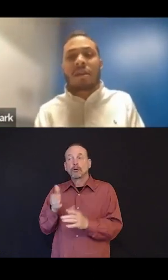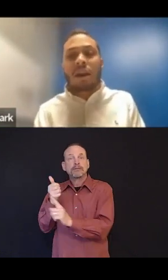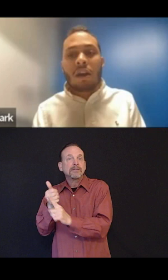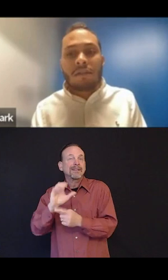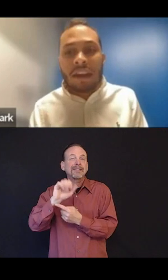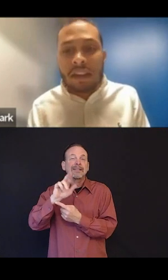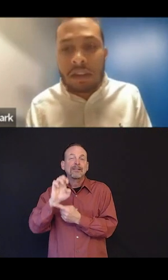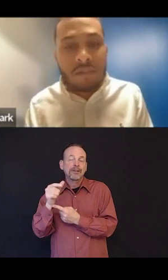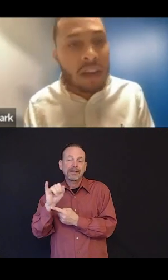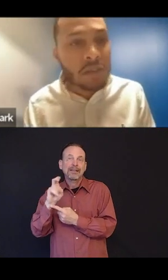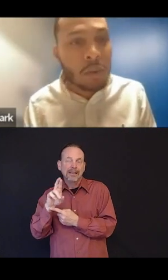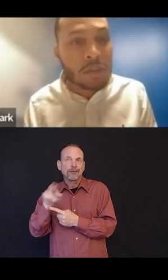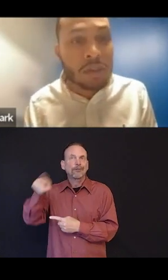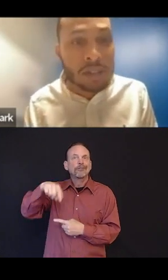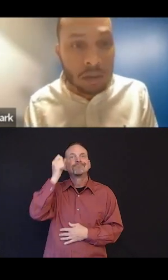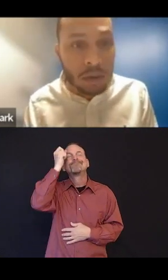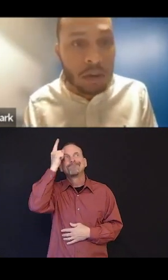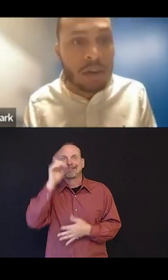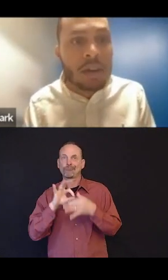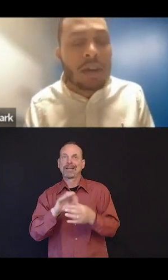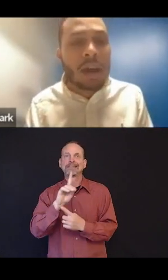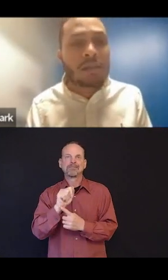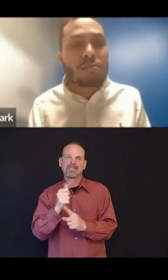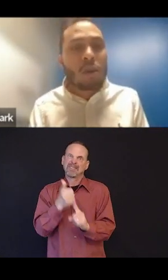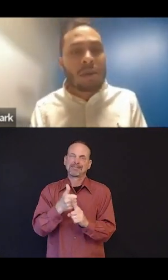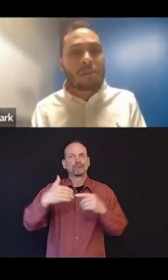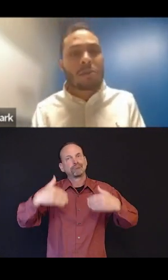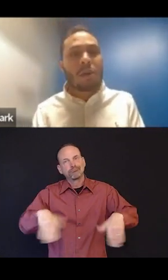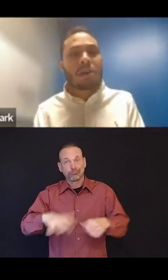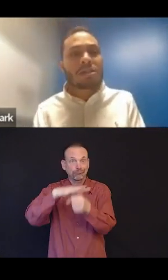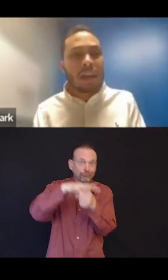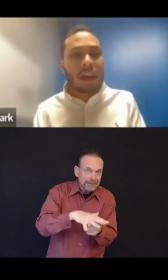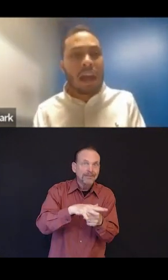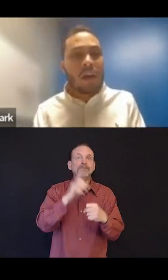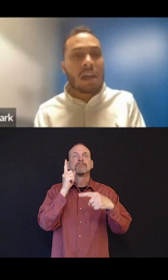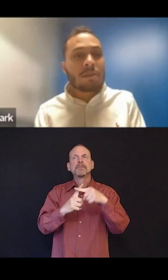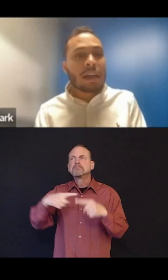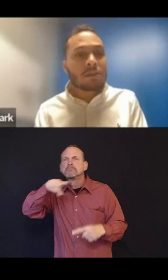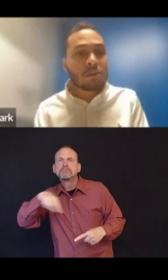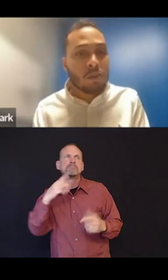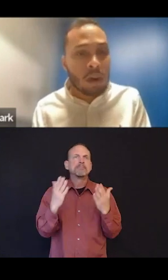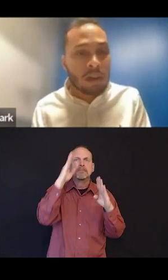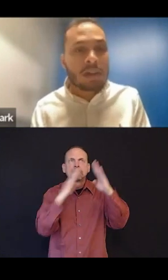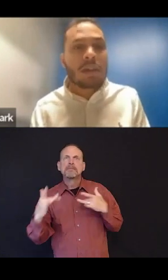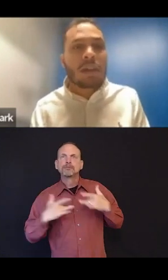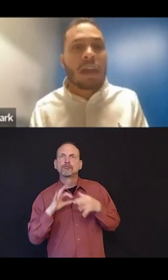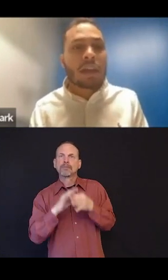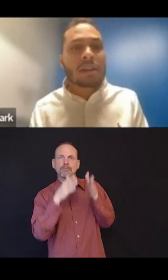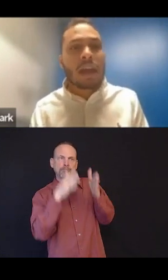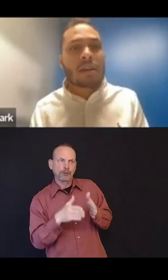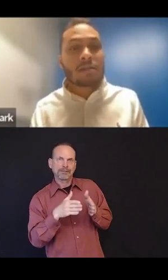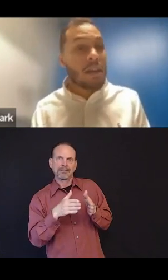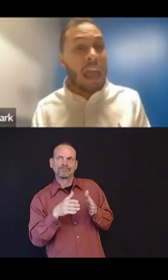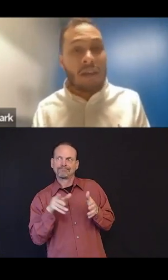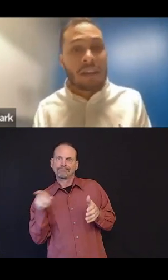payee, or financial advisor or trust lawyer. The more people who understand how ABLE accounts work